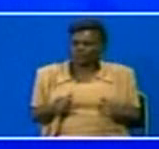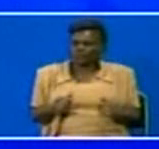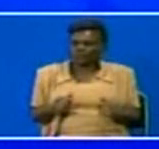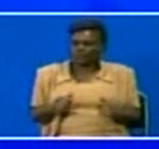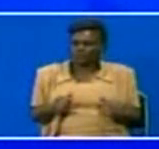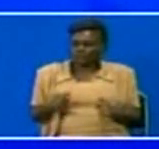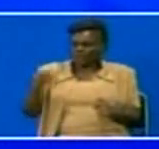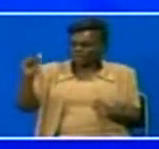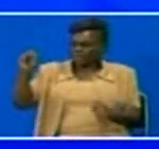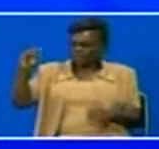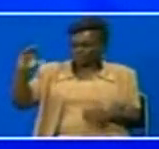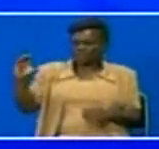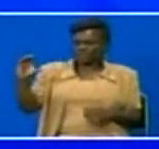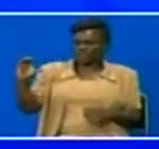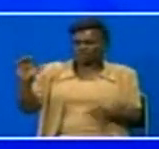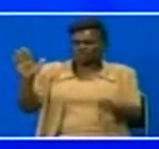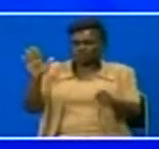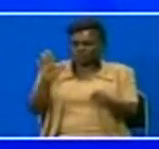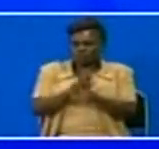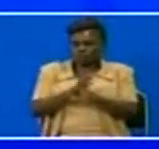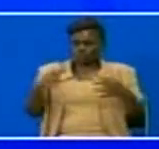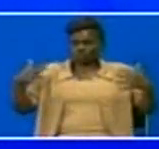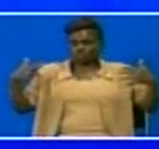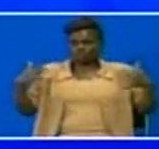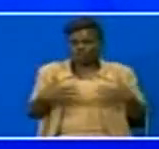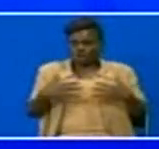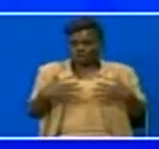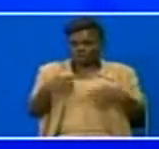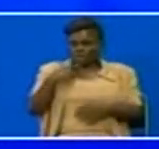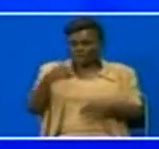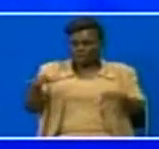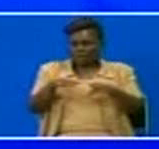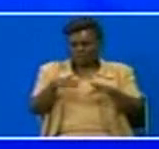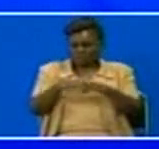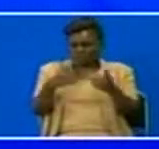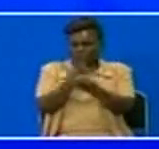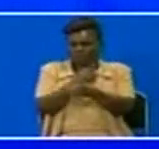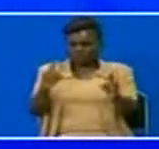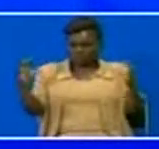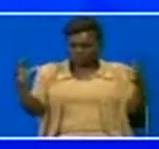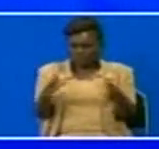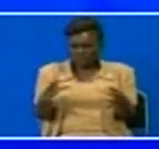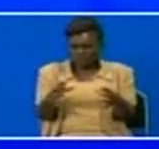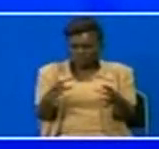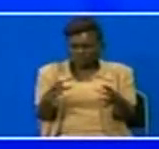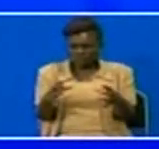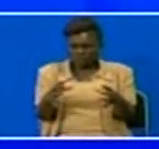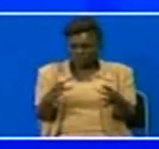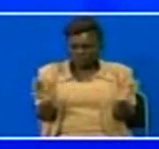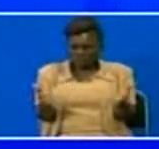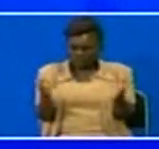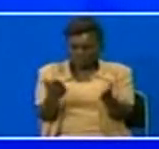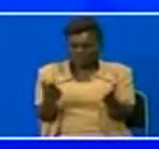leader Musalia Mudavadi appeared completely awed by the big say that members of the Democratic Party have in the affairs of their